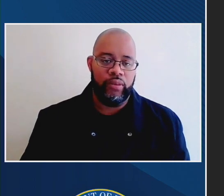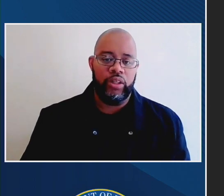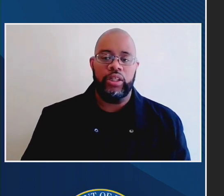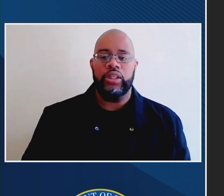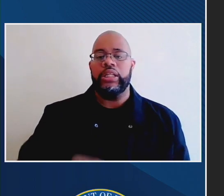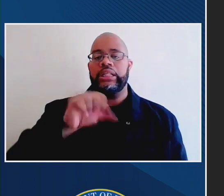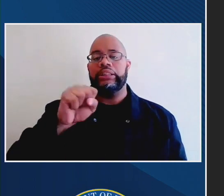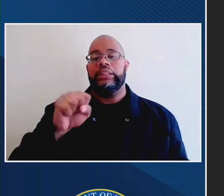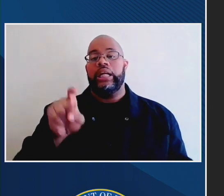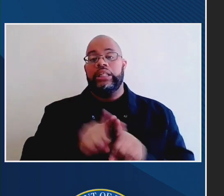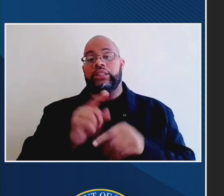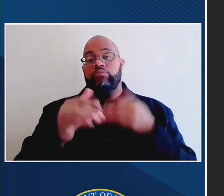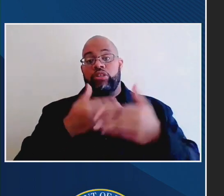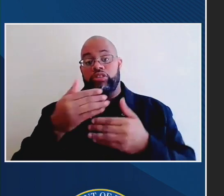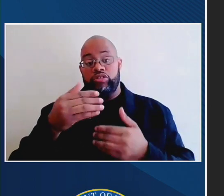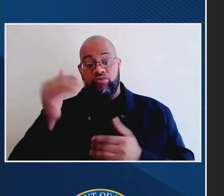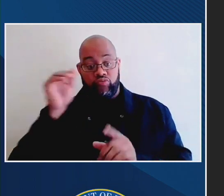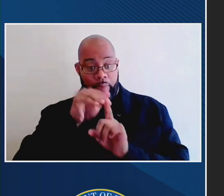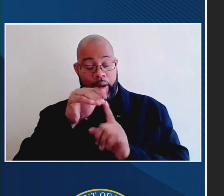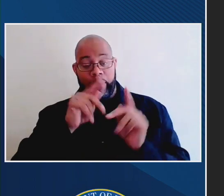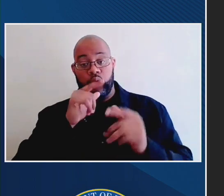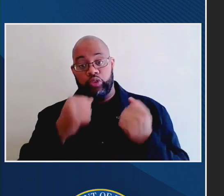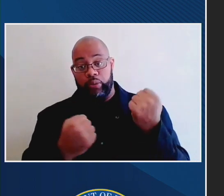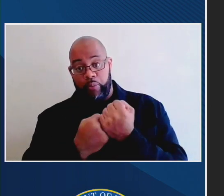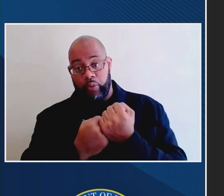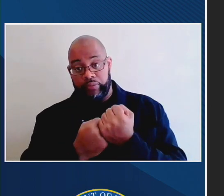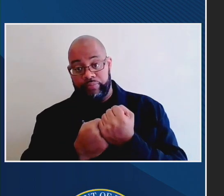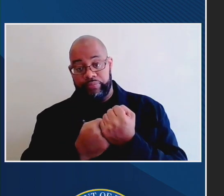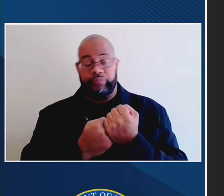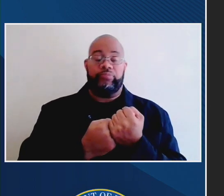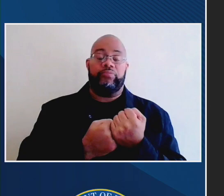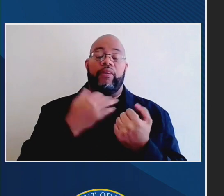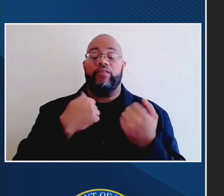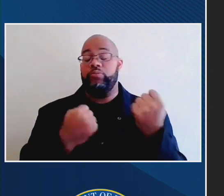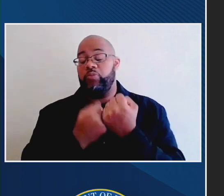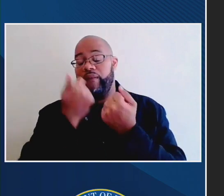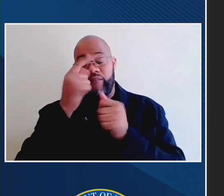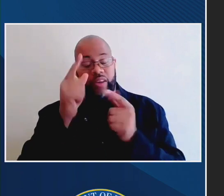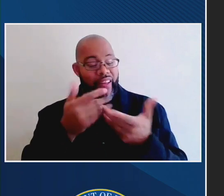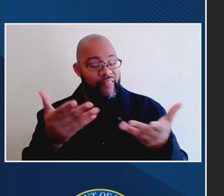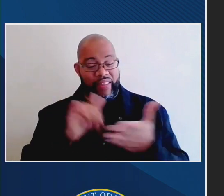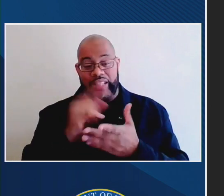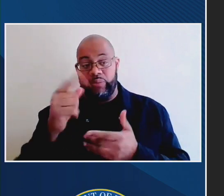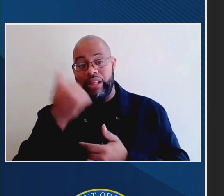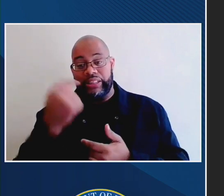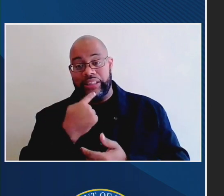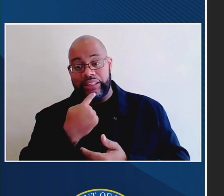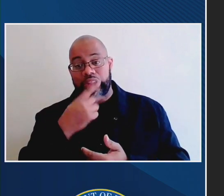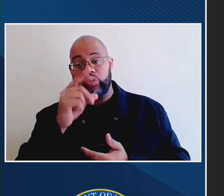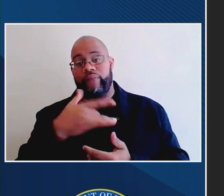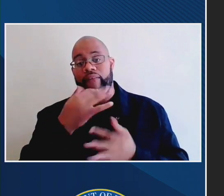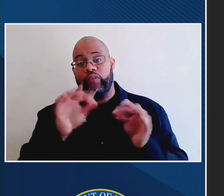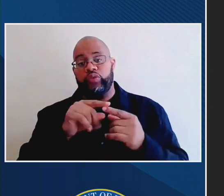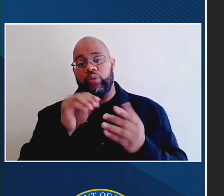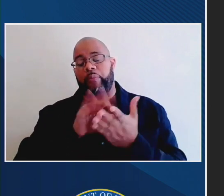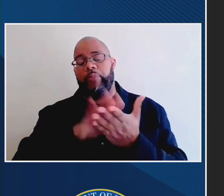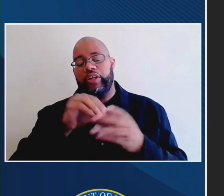process reminder, for those that do support, if you have support for anything that someone else says, do feel free to put that in the